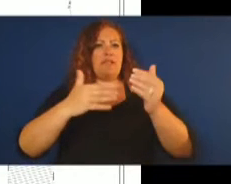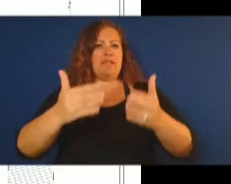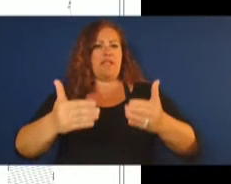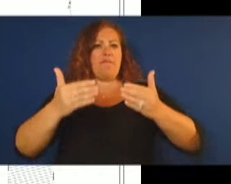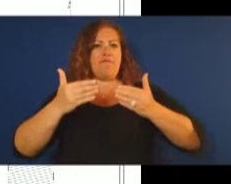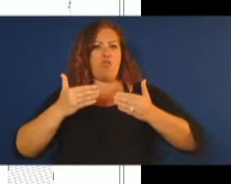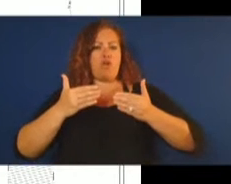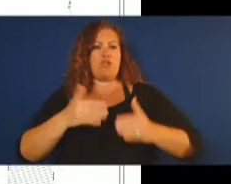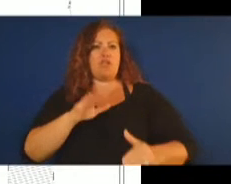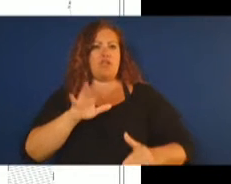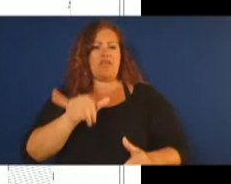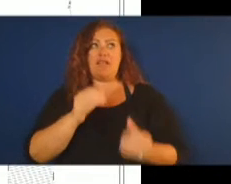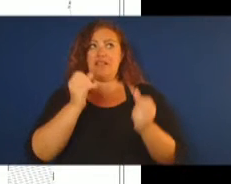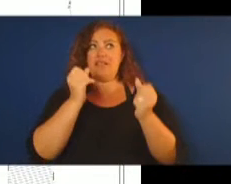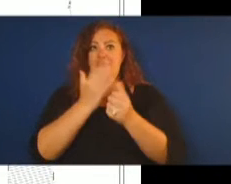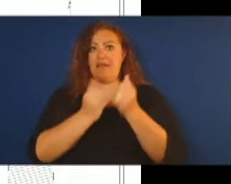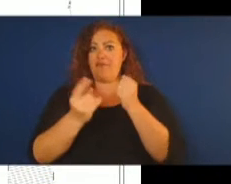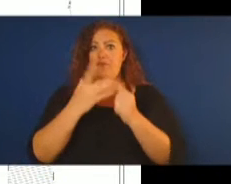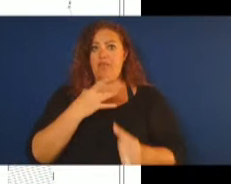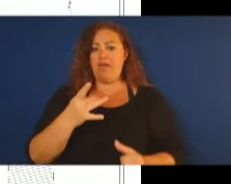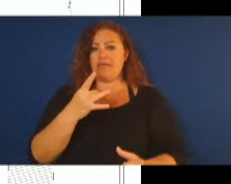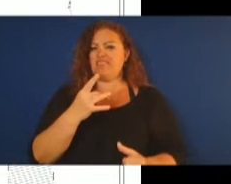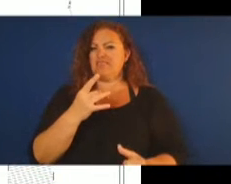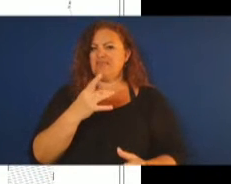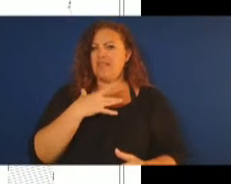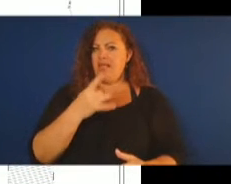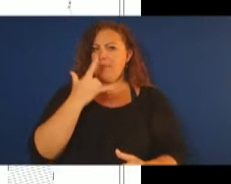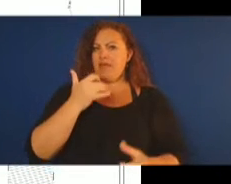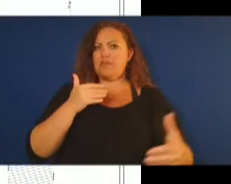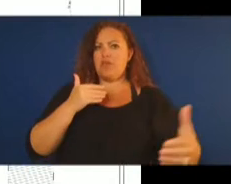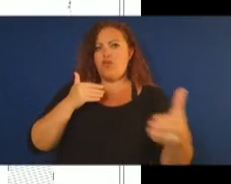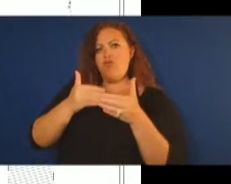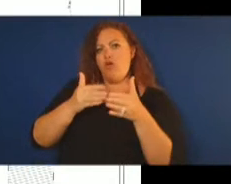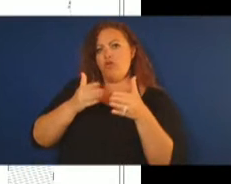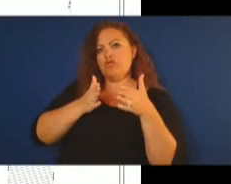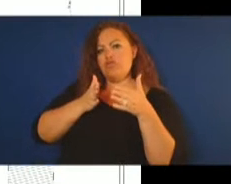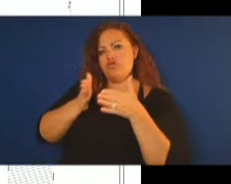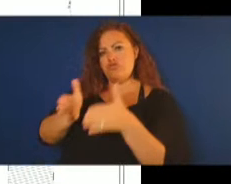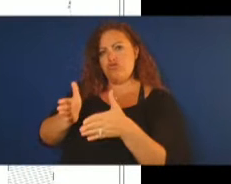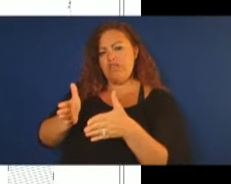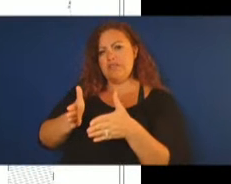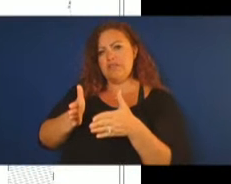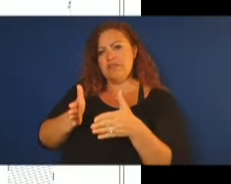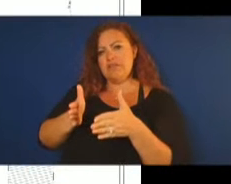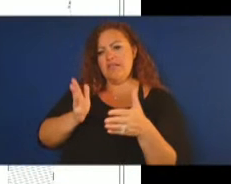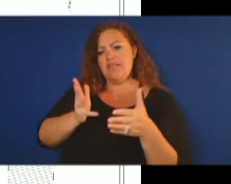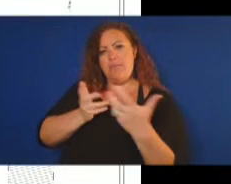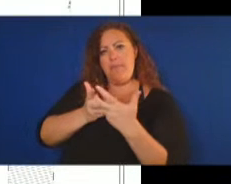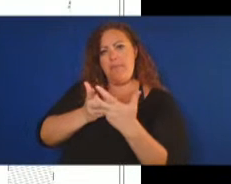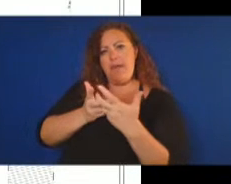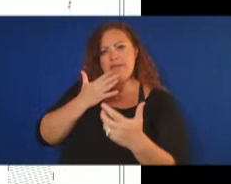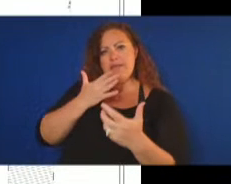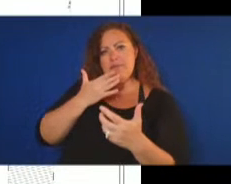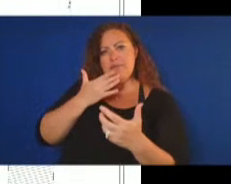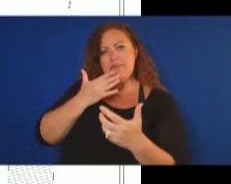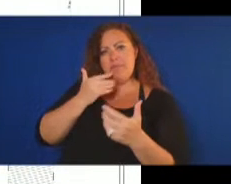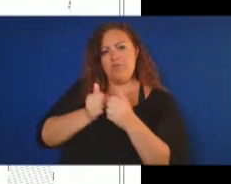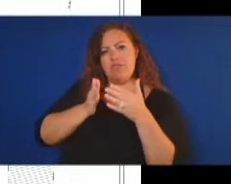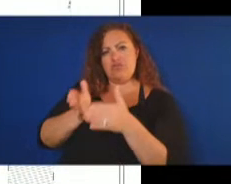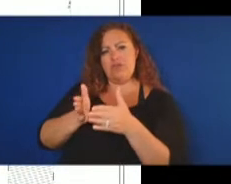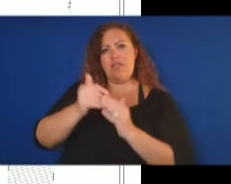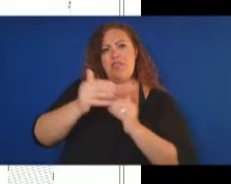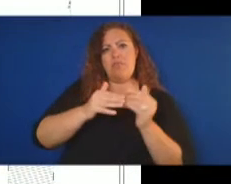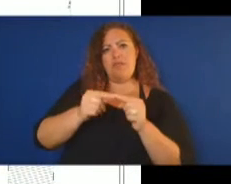it's great for a lot of great reasons because it brings the building forward to the street it interfaces better with the street it brings the building further away from the adjacent s Le